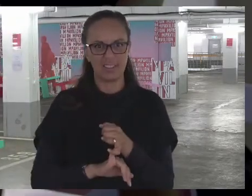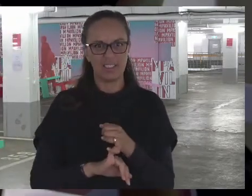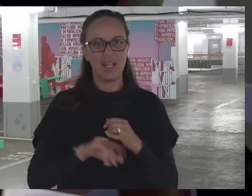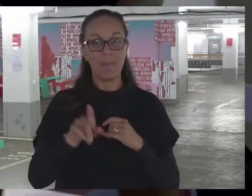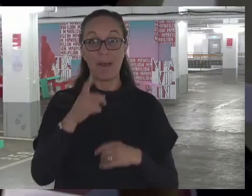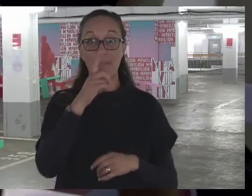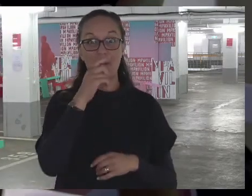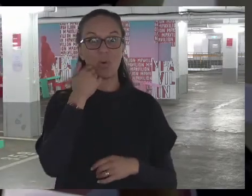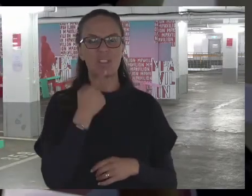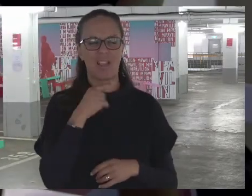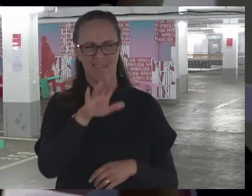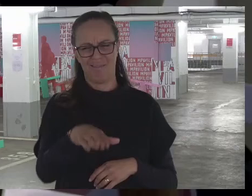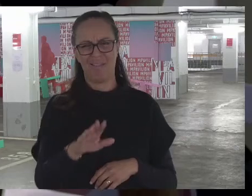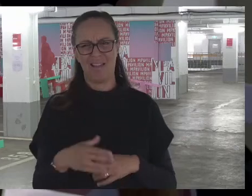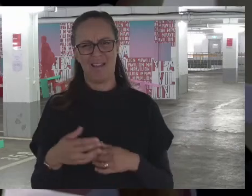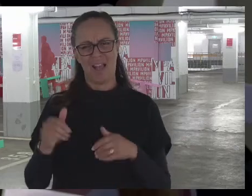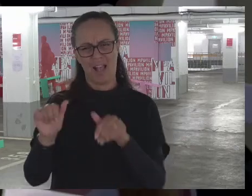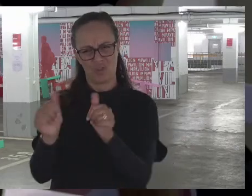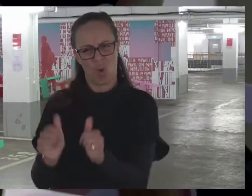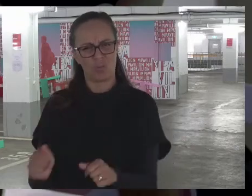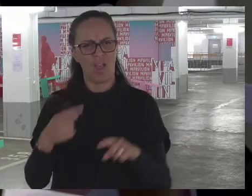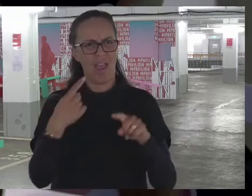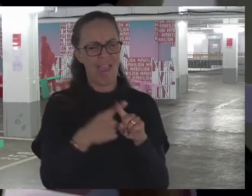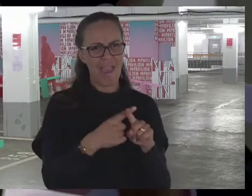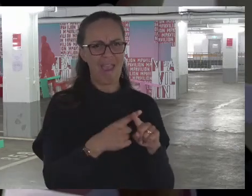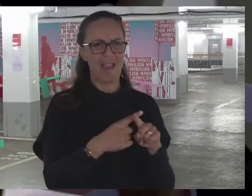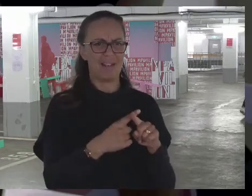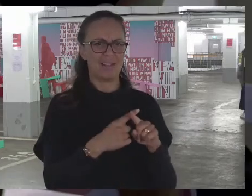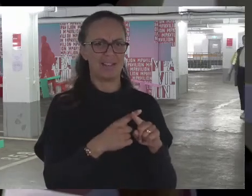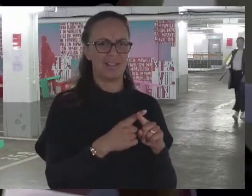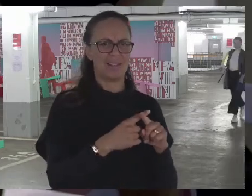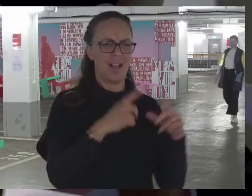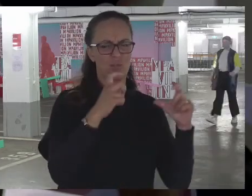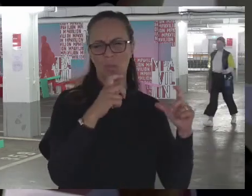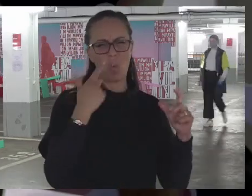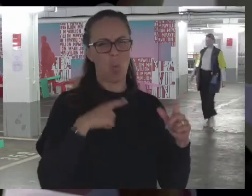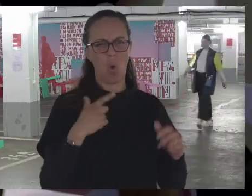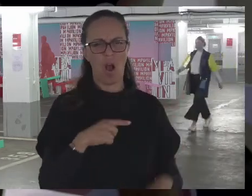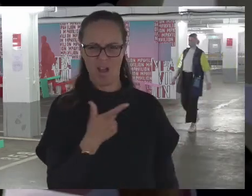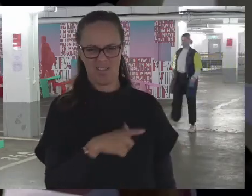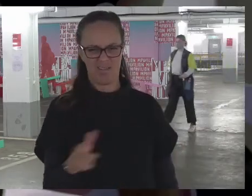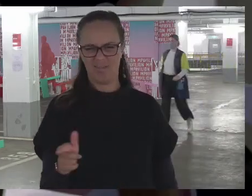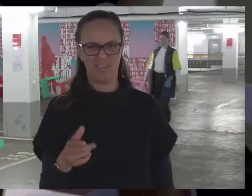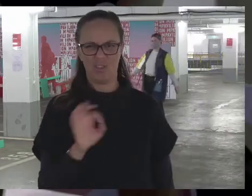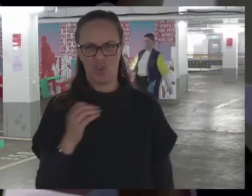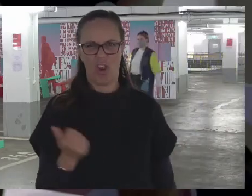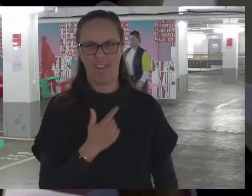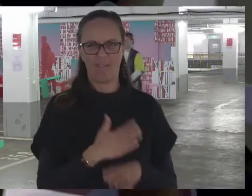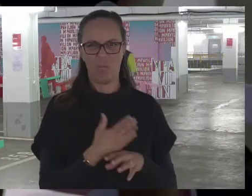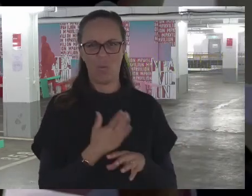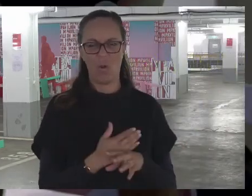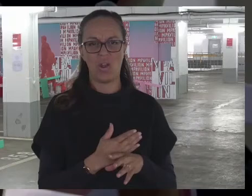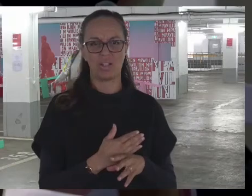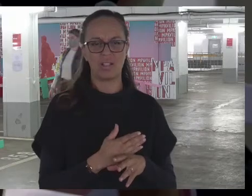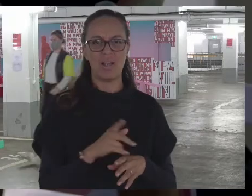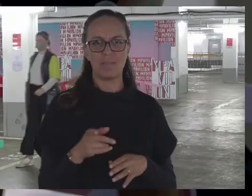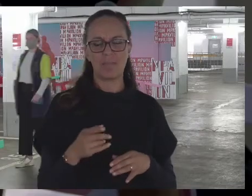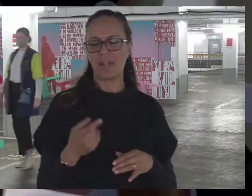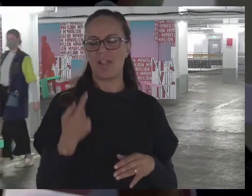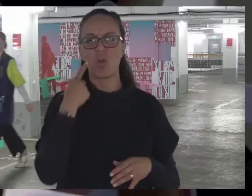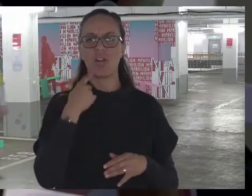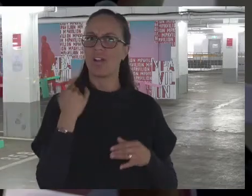wasn't really offered to sculptors at the time. So I think the thing is, it's a really great opportunity. It's so sort of concrete